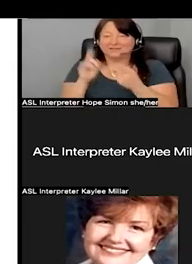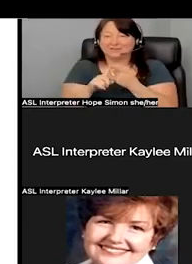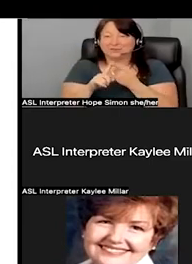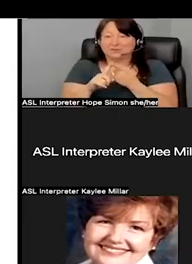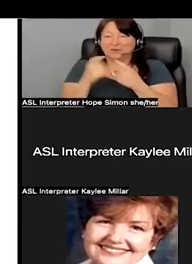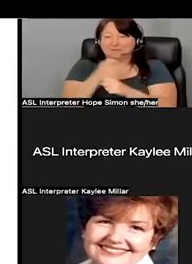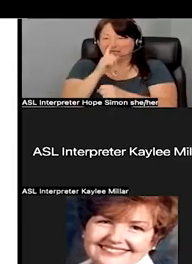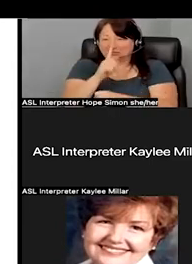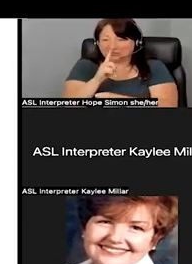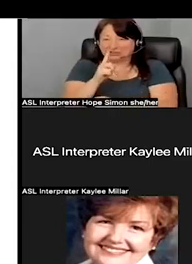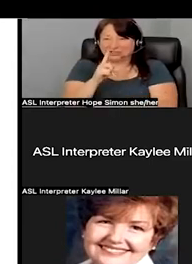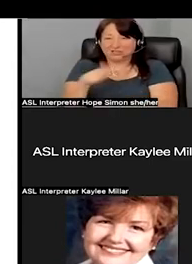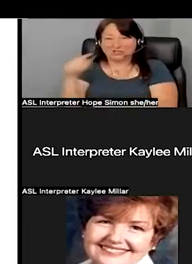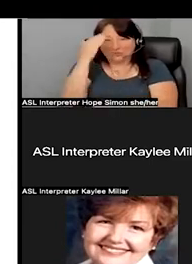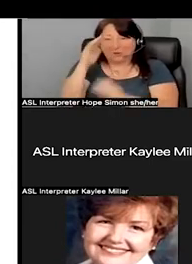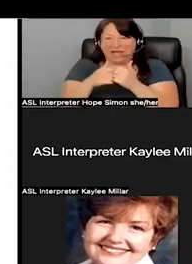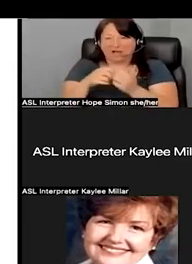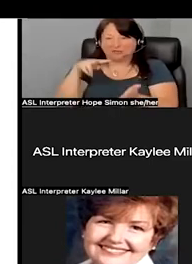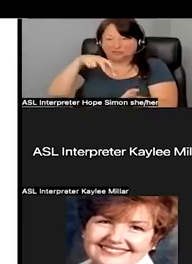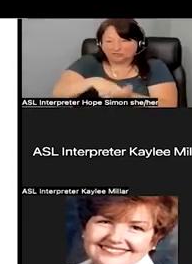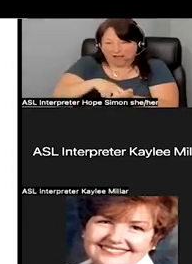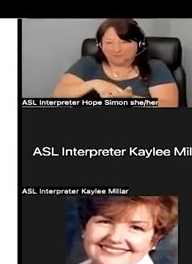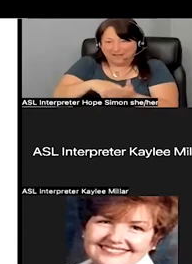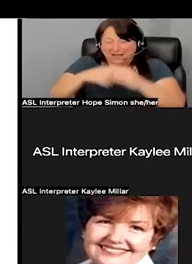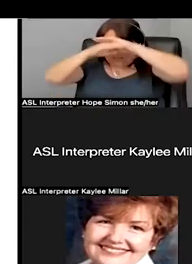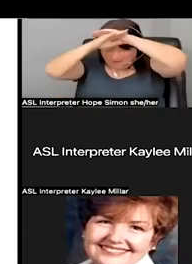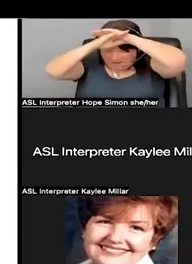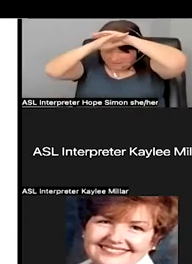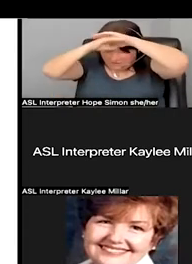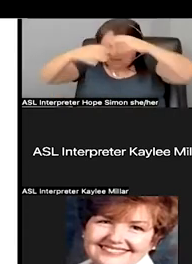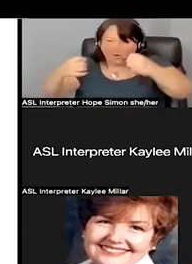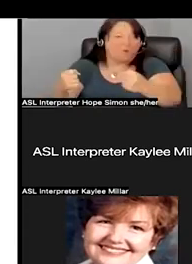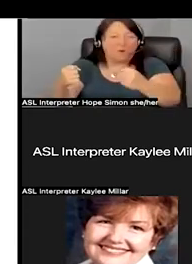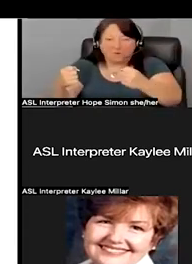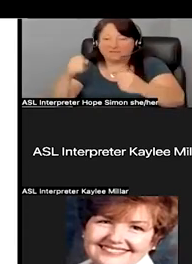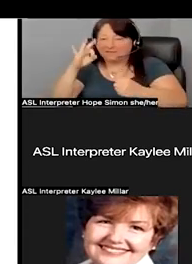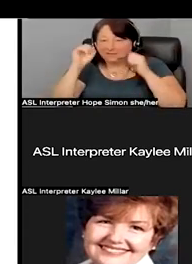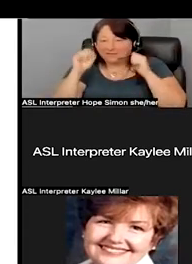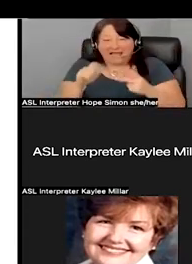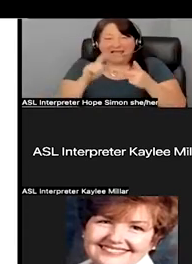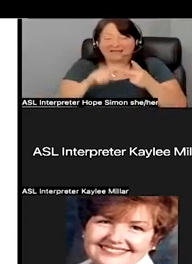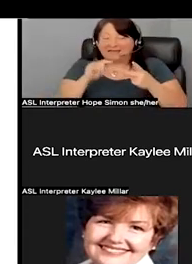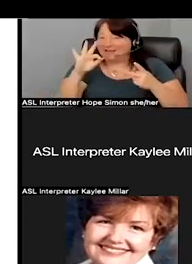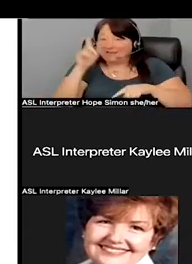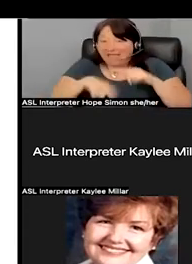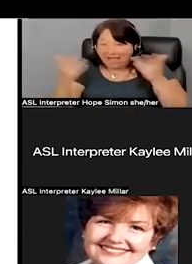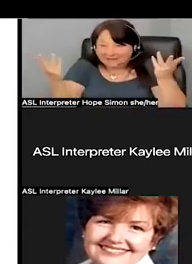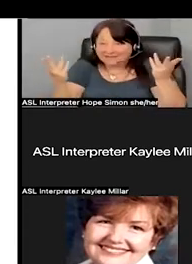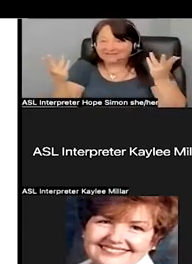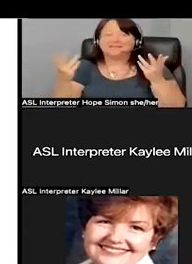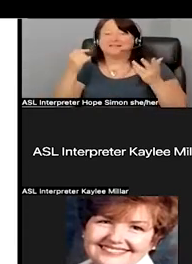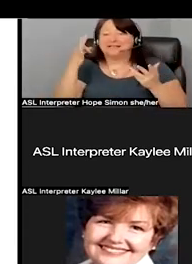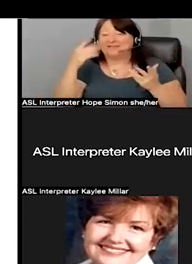make sure that you know how to drop, cover, hold on if you're able to, or alternate recommendations if you're someone who